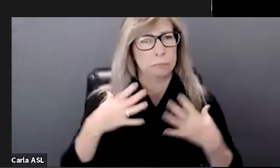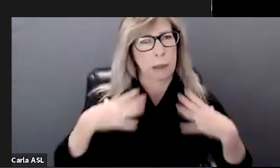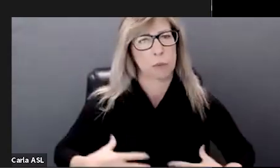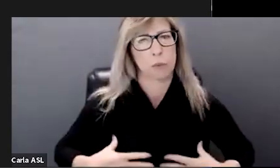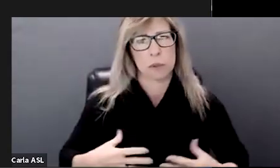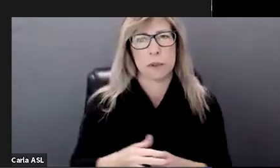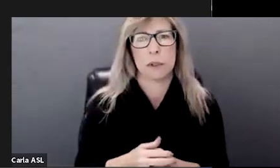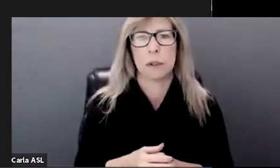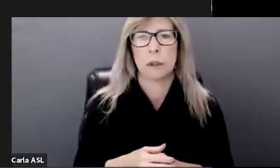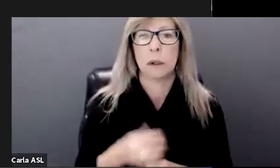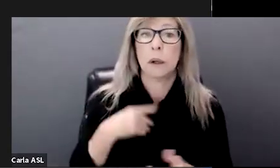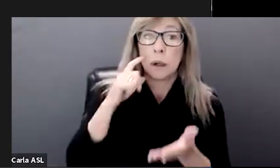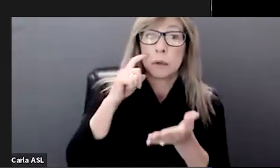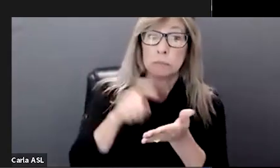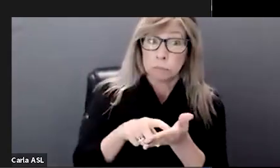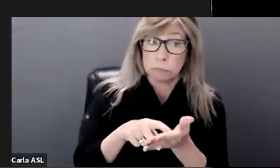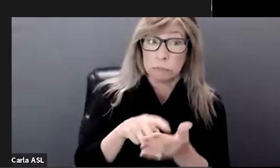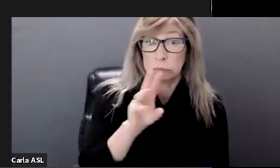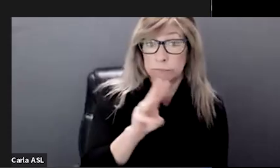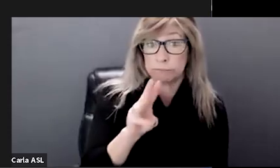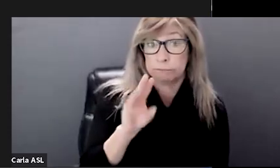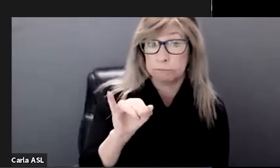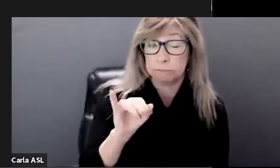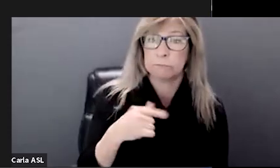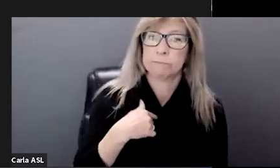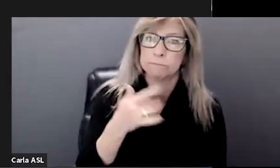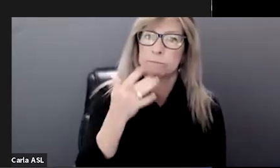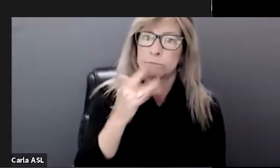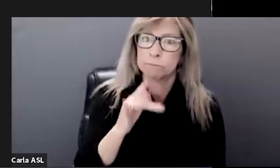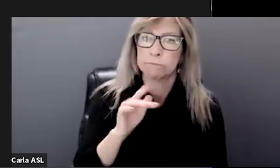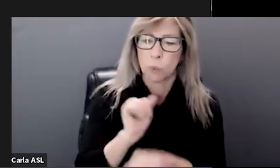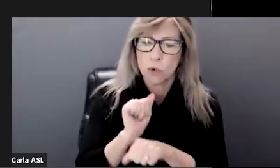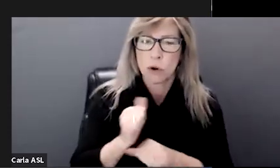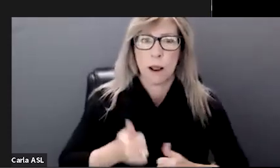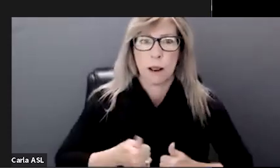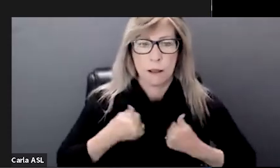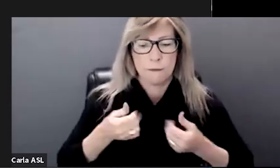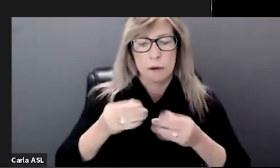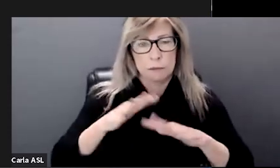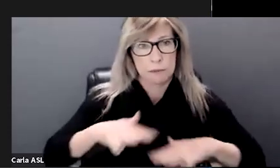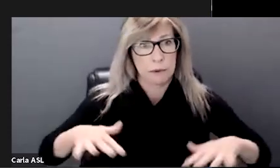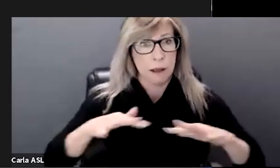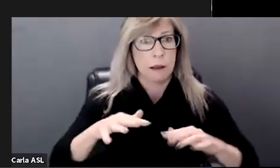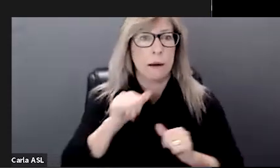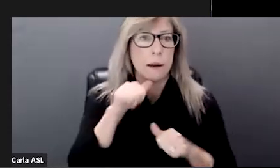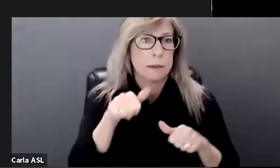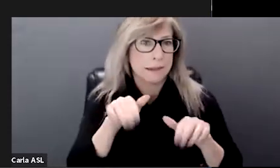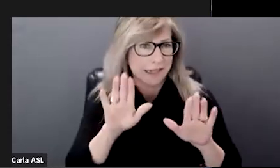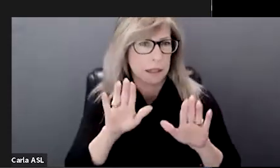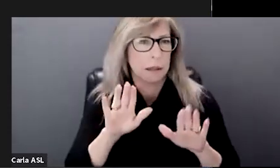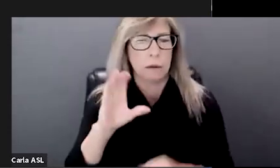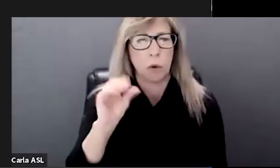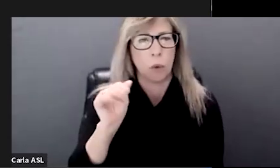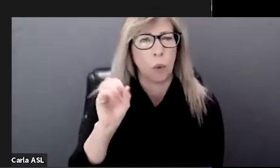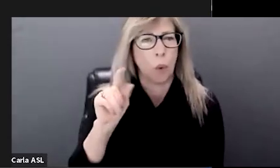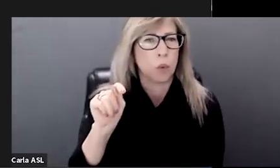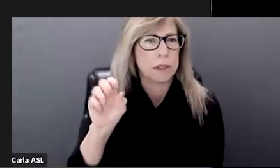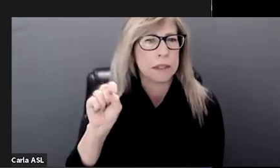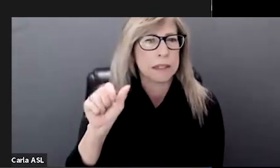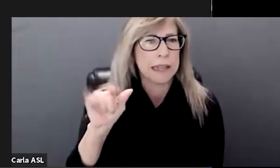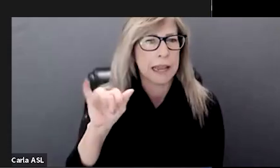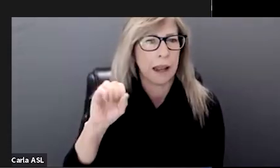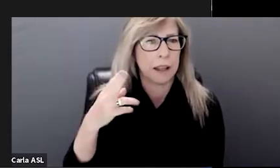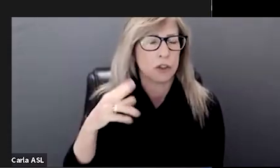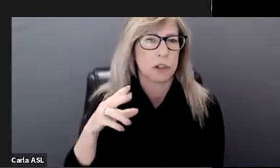Work Wellness Institute has the privilege to live and work on the traditional, ancestral, and unceded territory of the Coast Salish peoples,